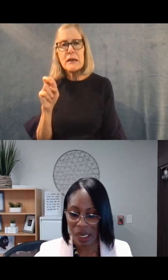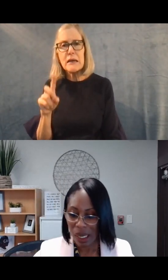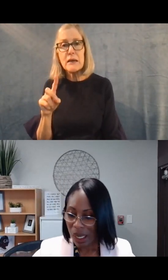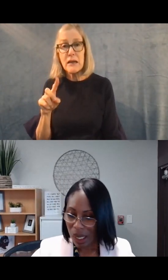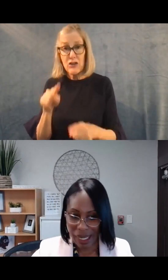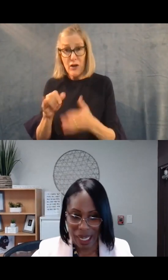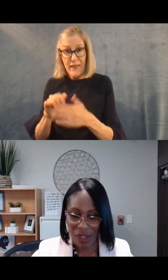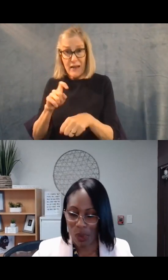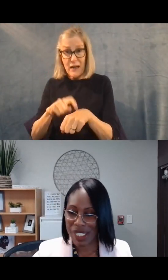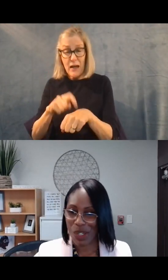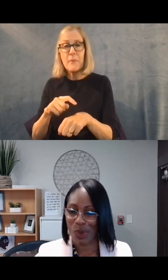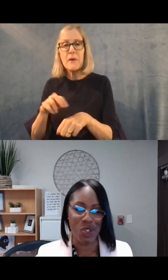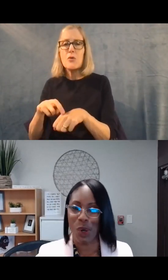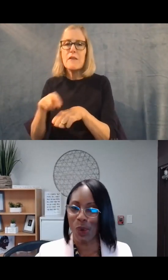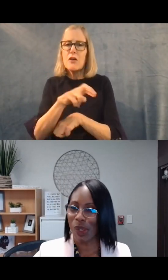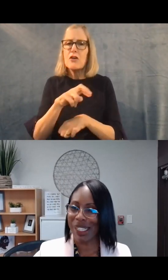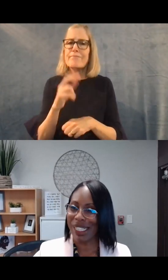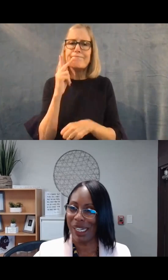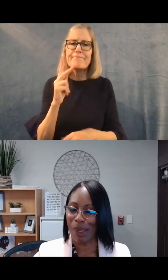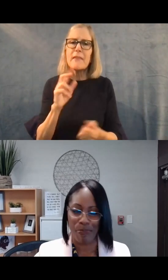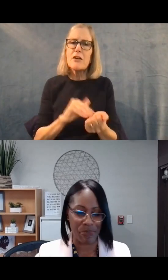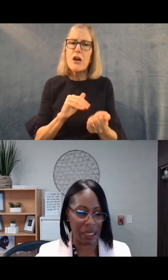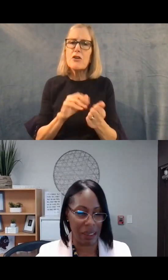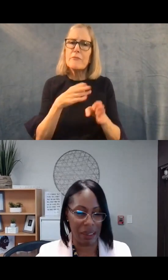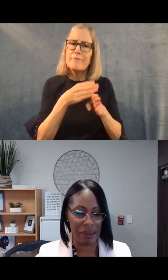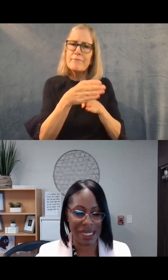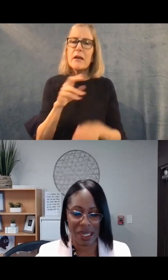neurologist. Again, there was still no